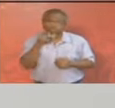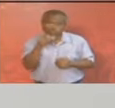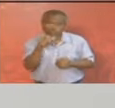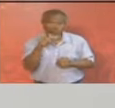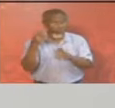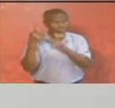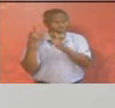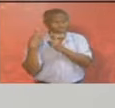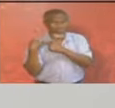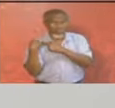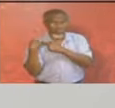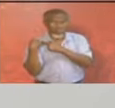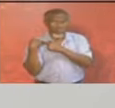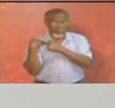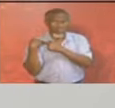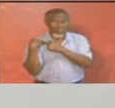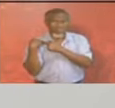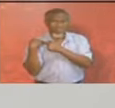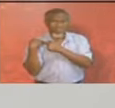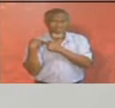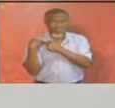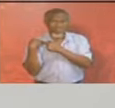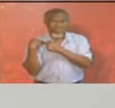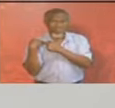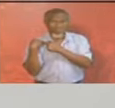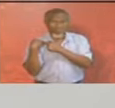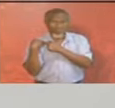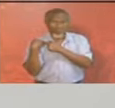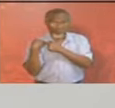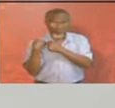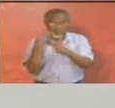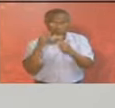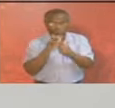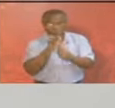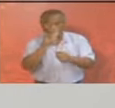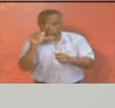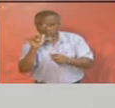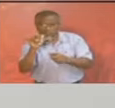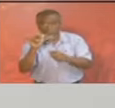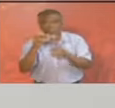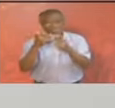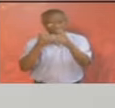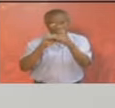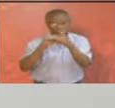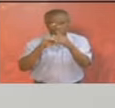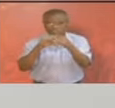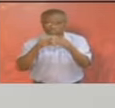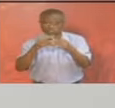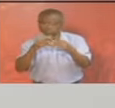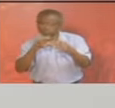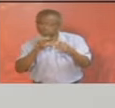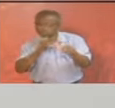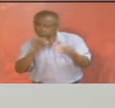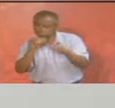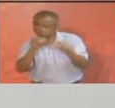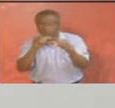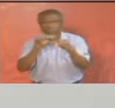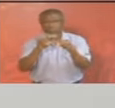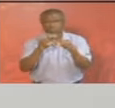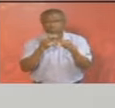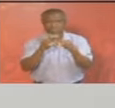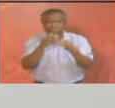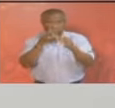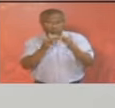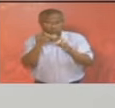personal responsibility in their planning, in their movements. If we are aware that we have plans to travel,